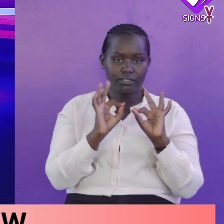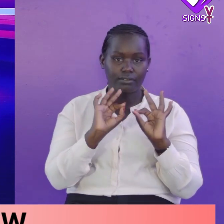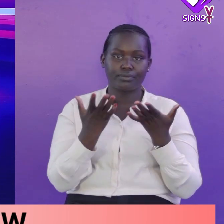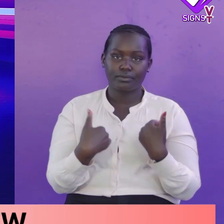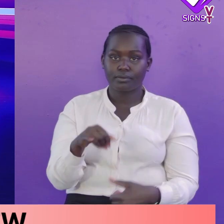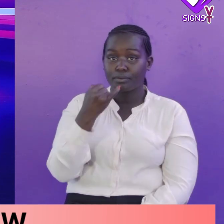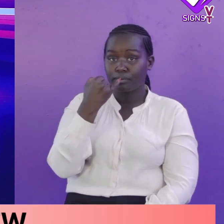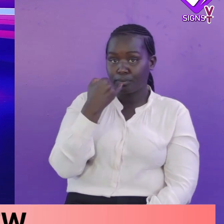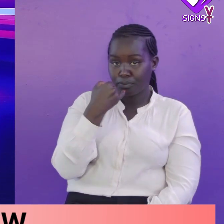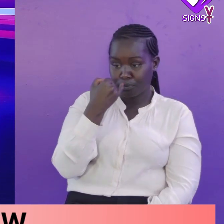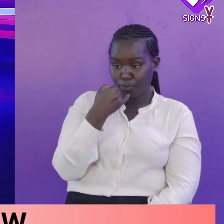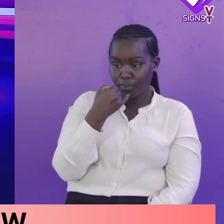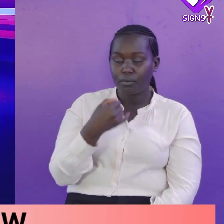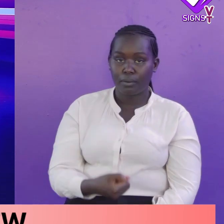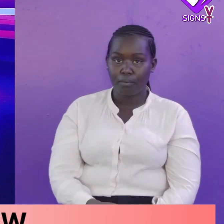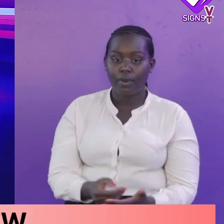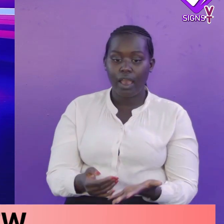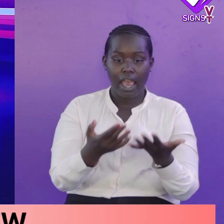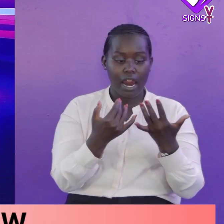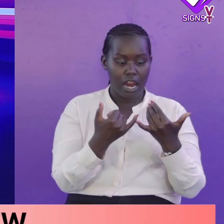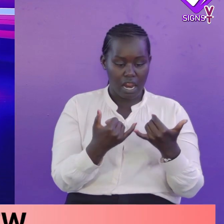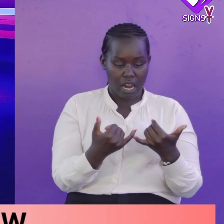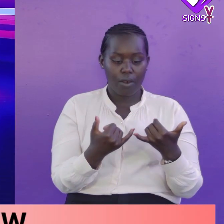Irene Chebiwot. Now,